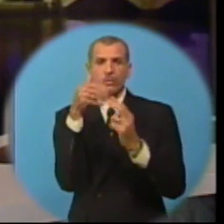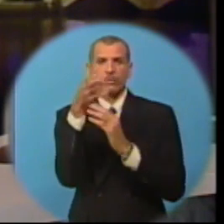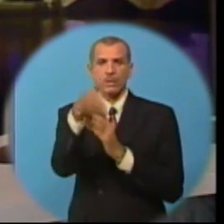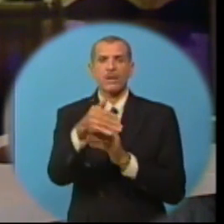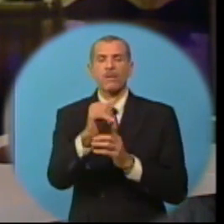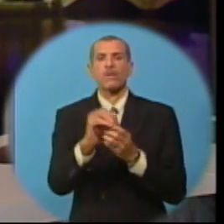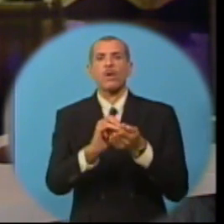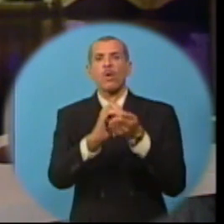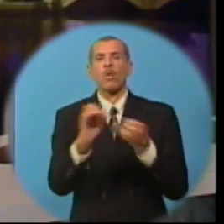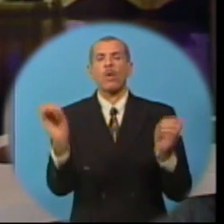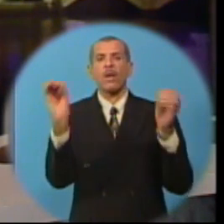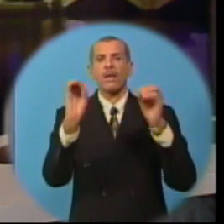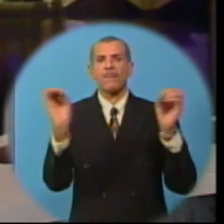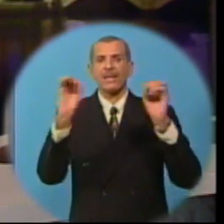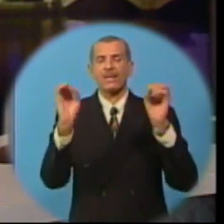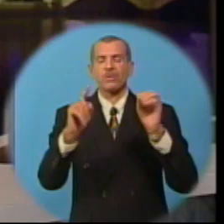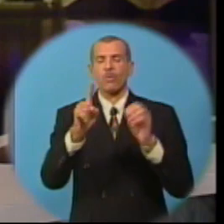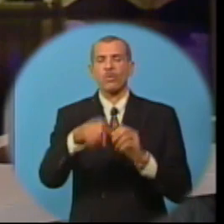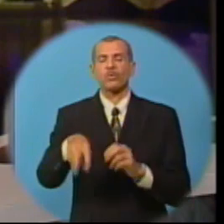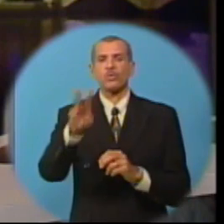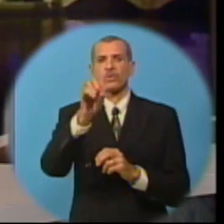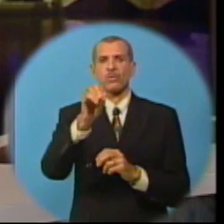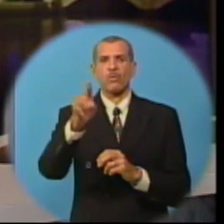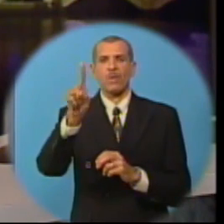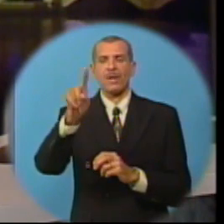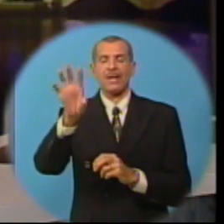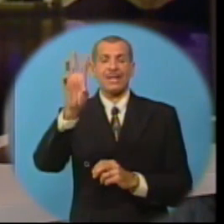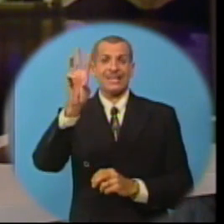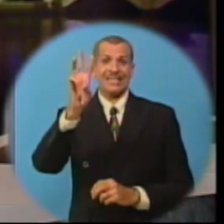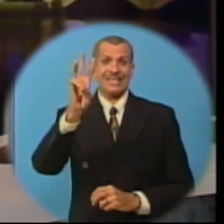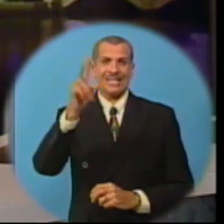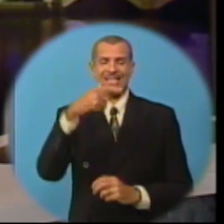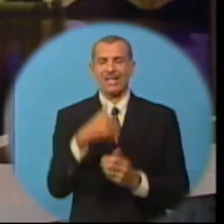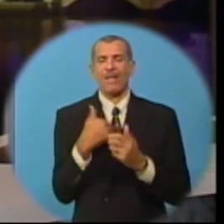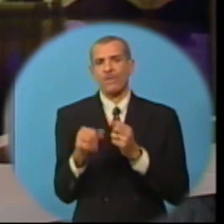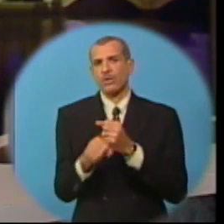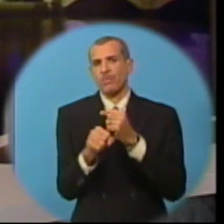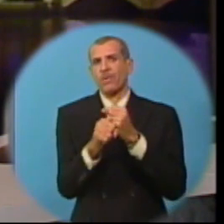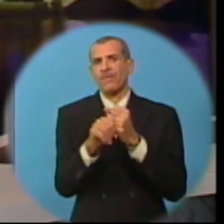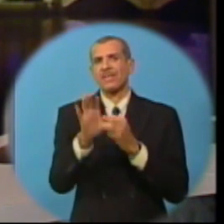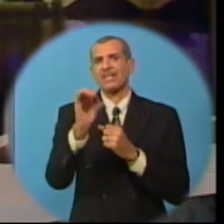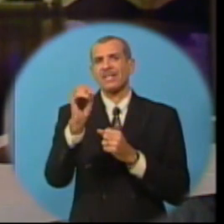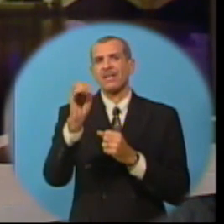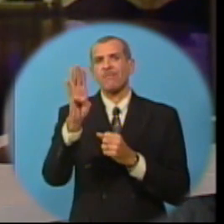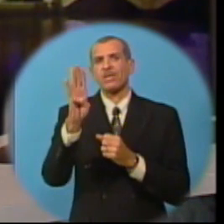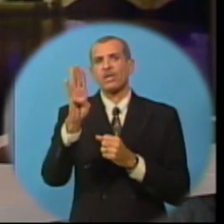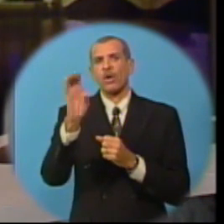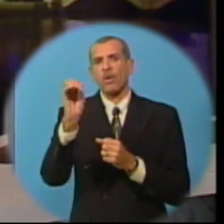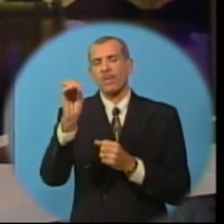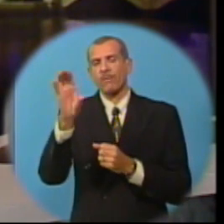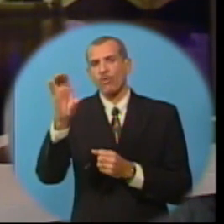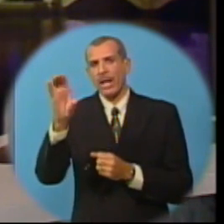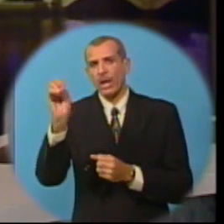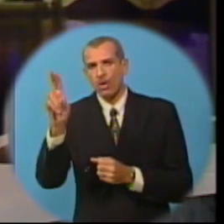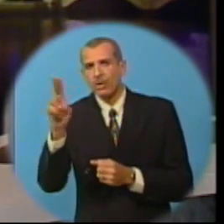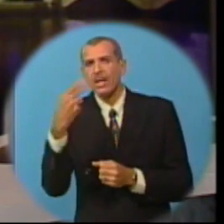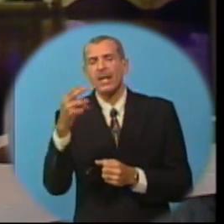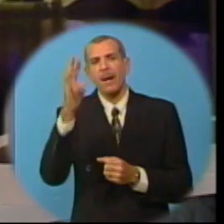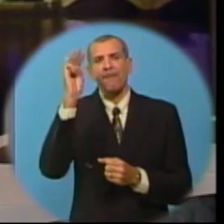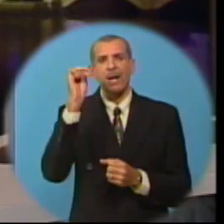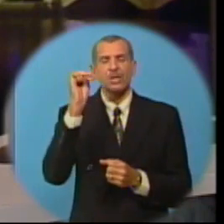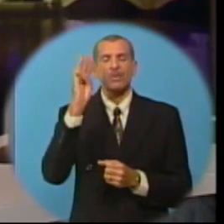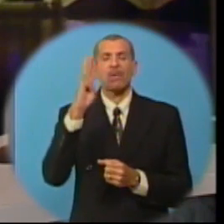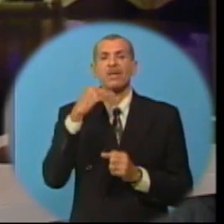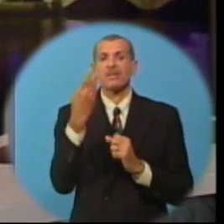2016 Olympic Games in Brazil, Hines will have the support of the City of Bridgetown Cooperative Credit Union. Marsha Boyce was at the